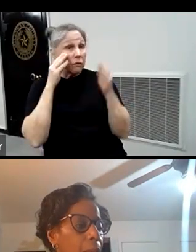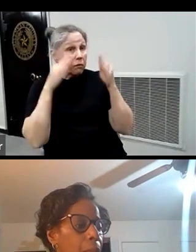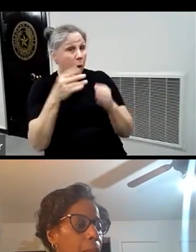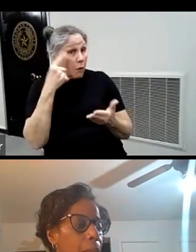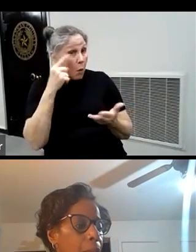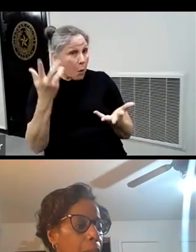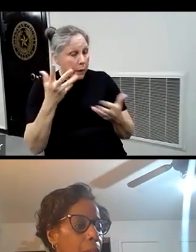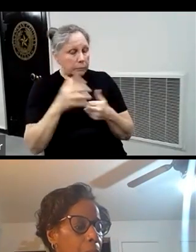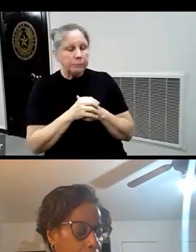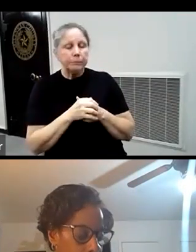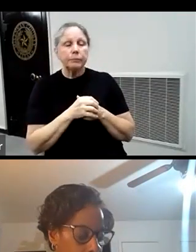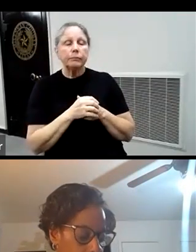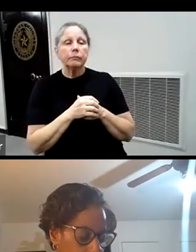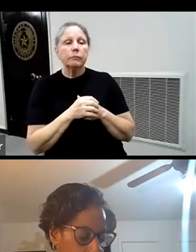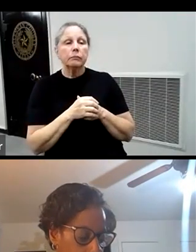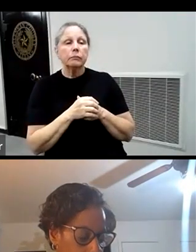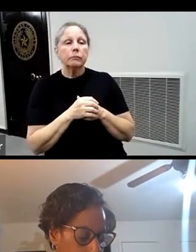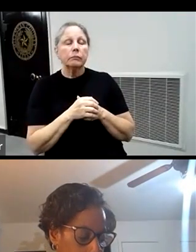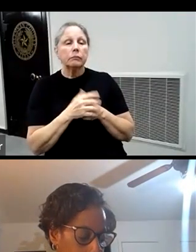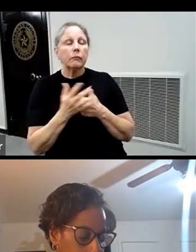for